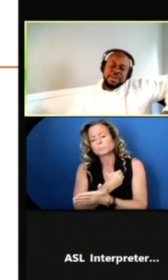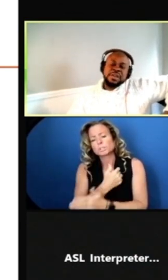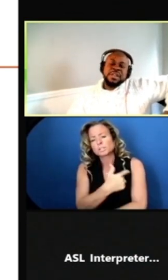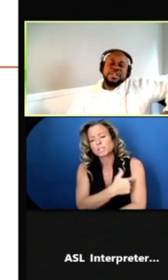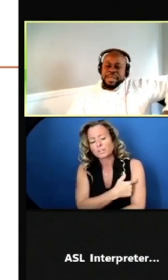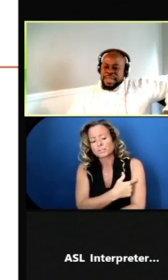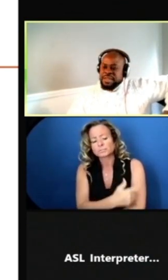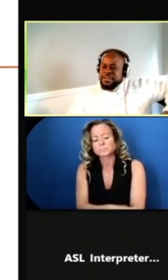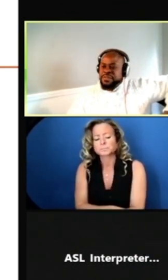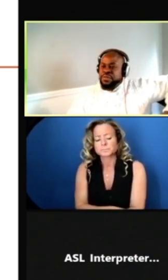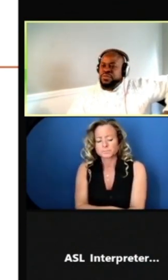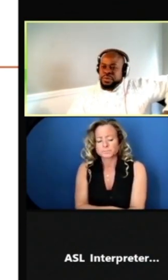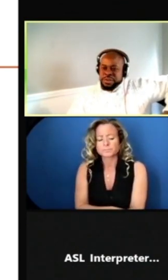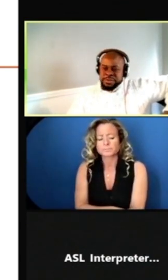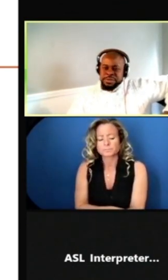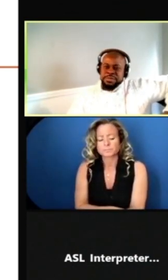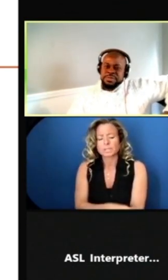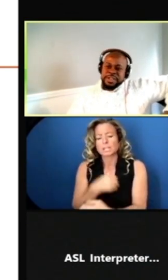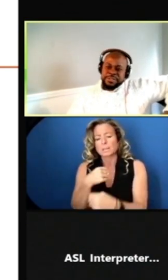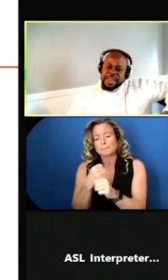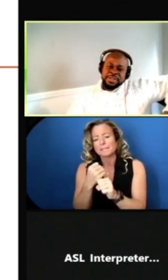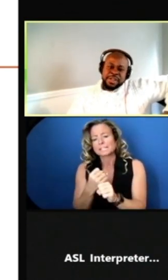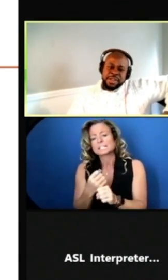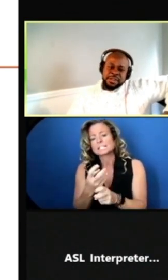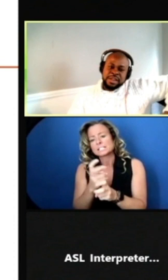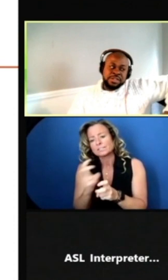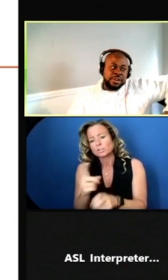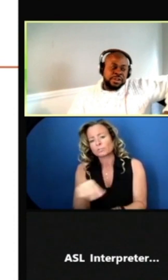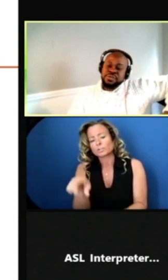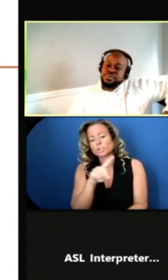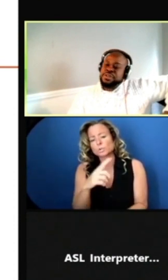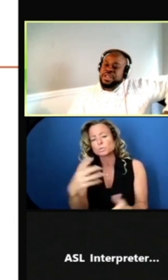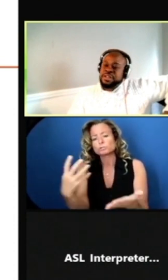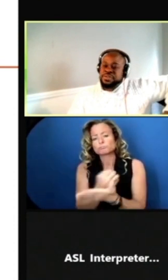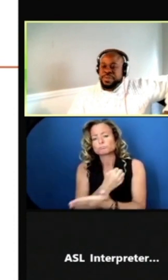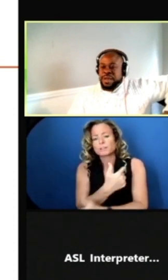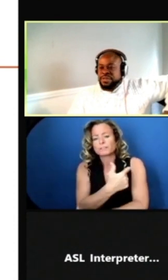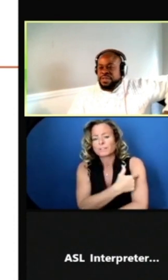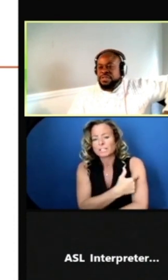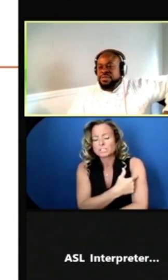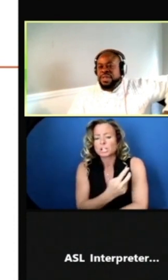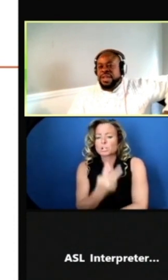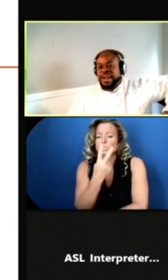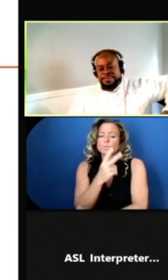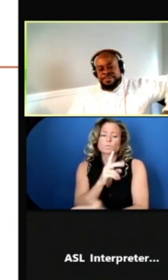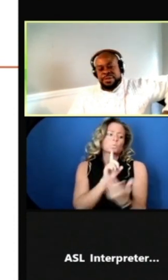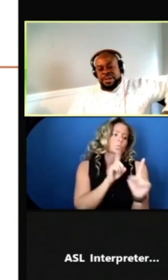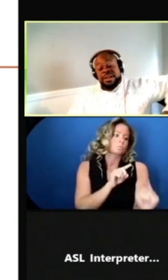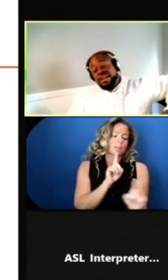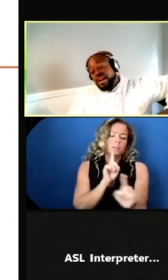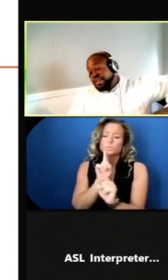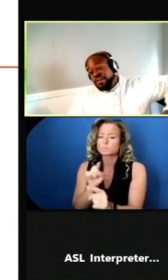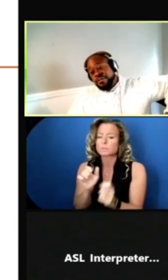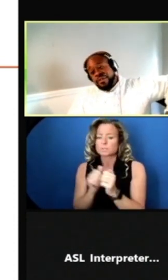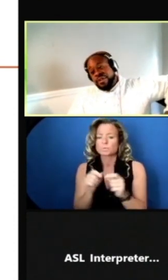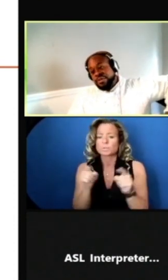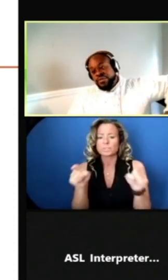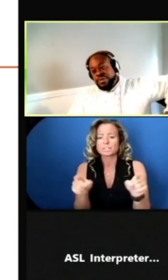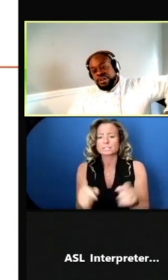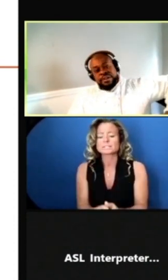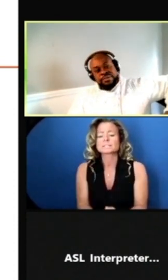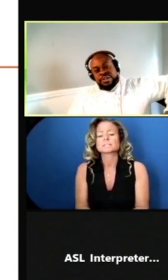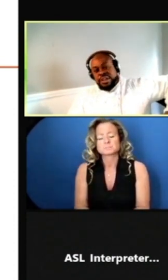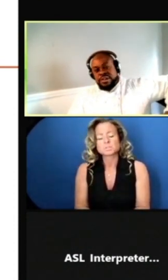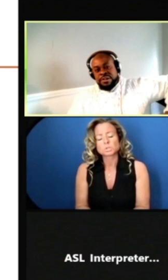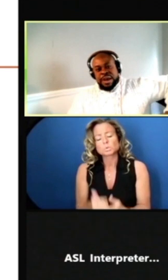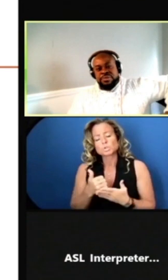to that's making it difficult for you to get vaccinated? And there are two particular responses to that item that I think are very